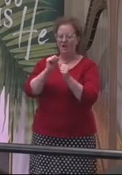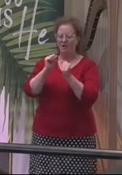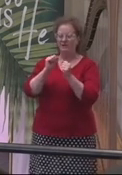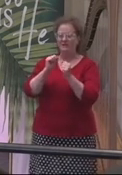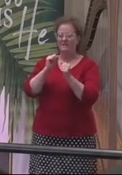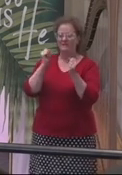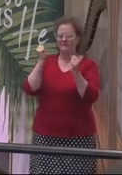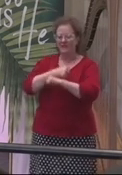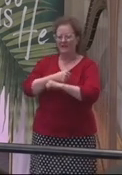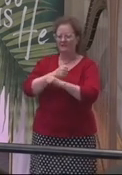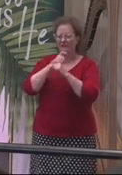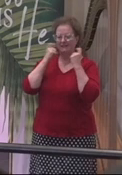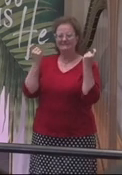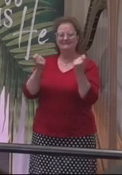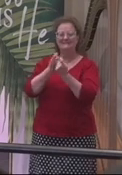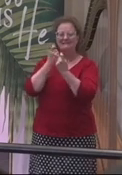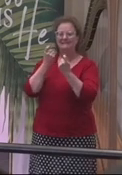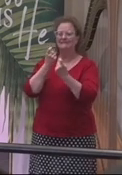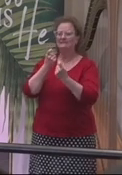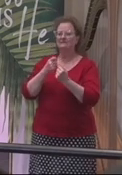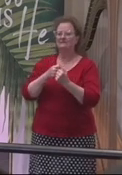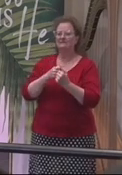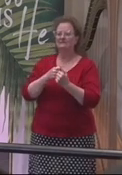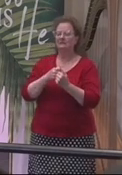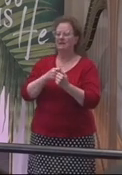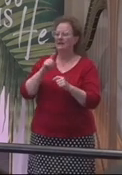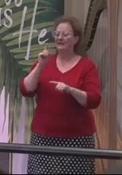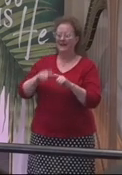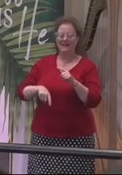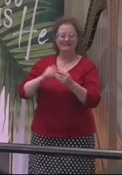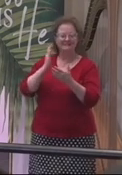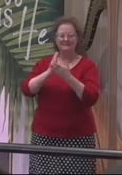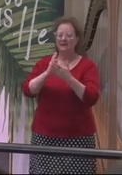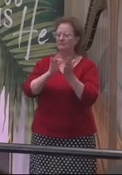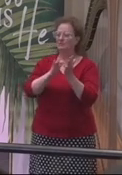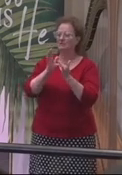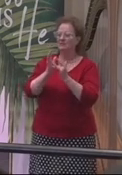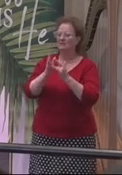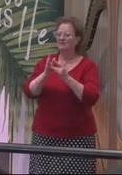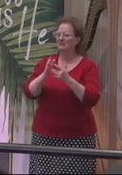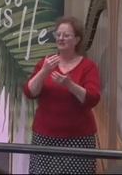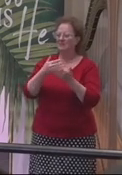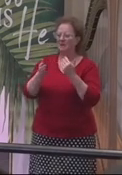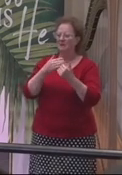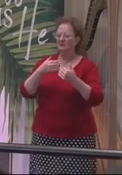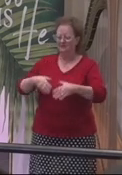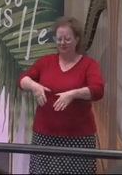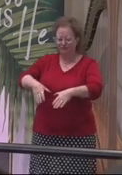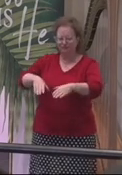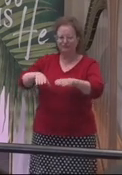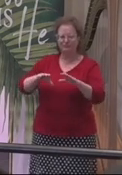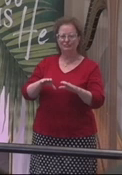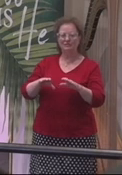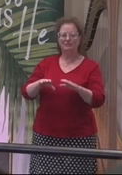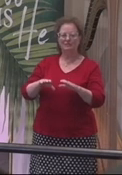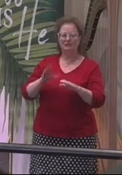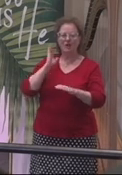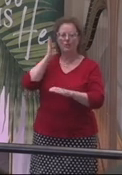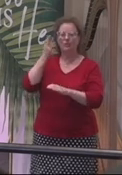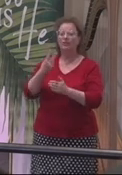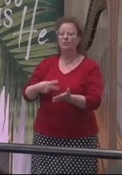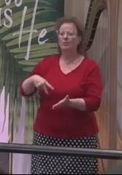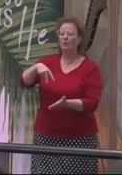can't stop Jesus. And even if you were to put him into a tomb, he would rise again. And if he has